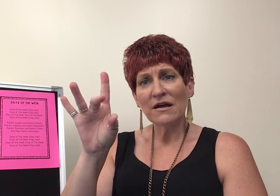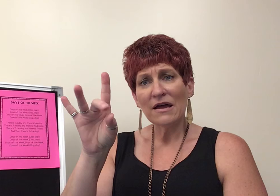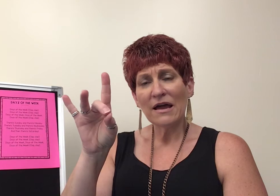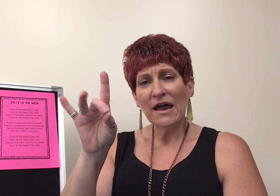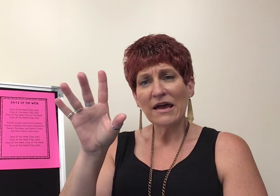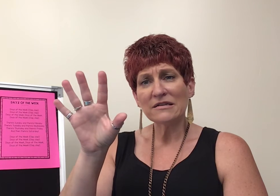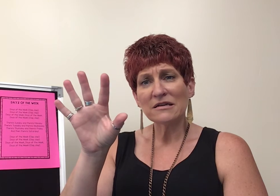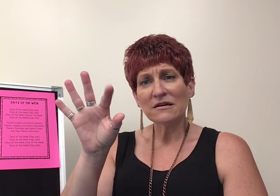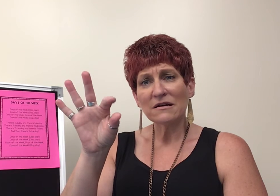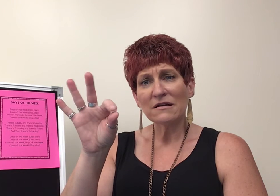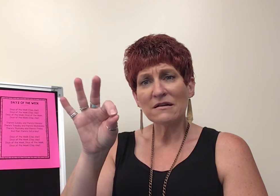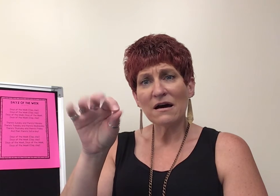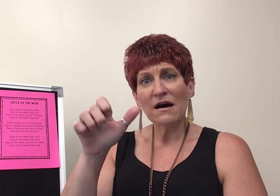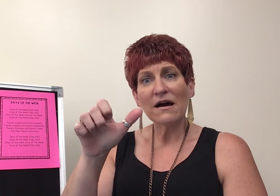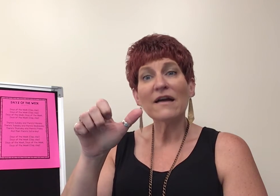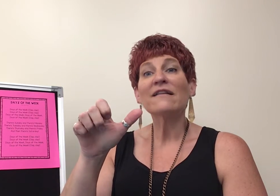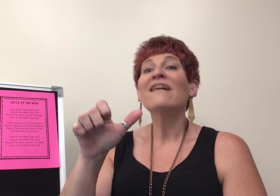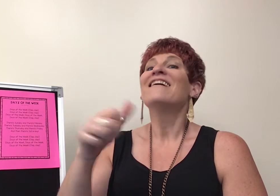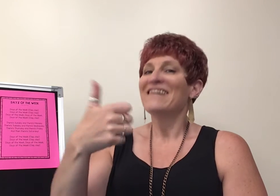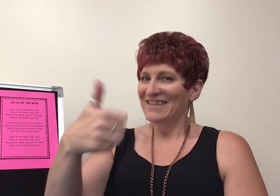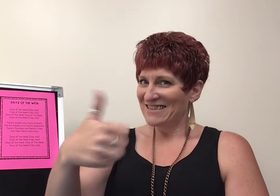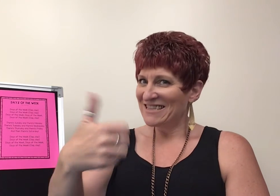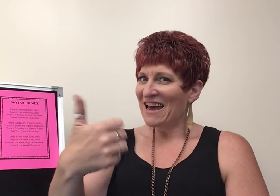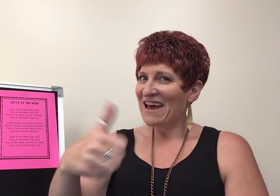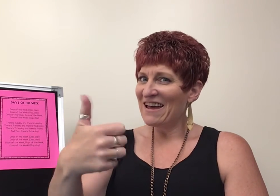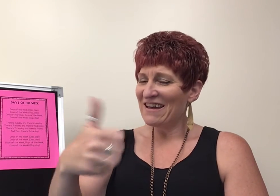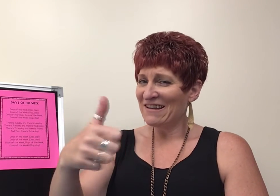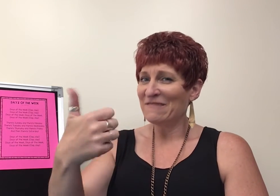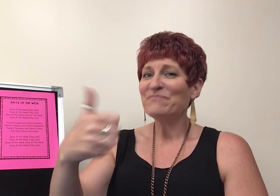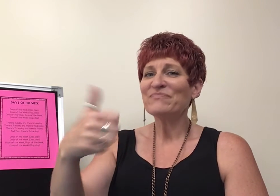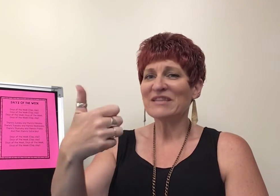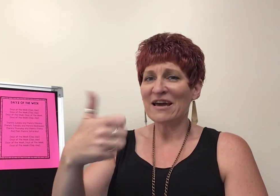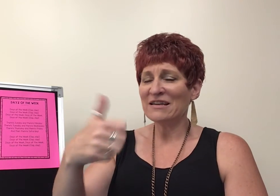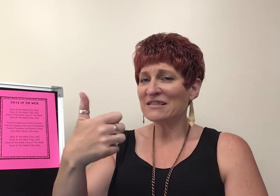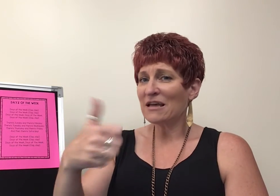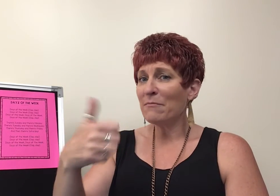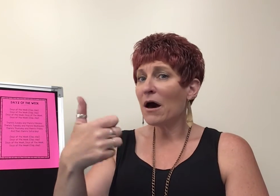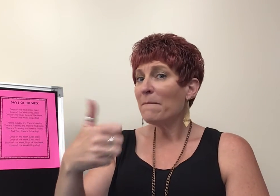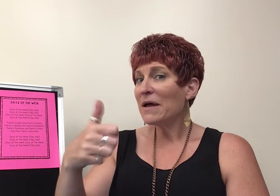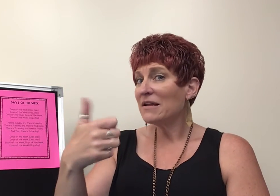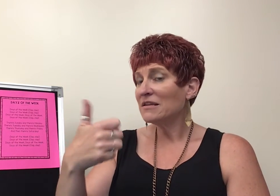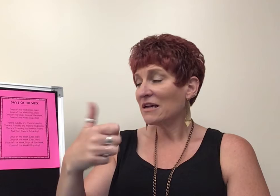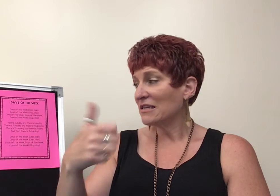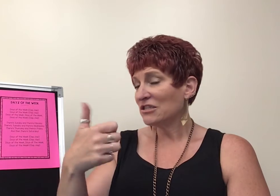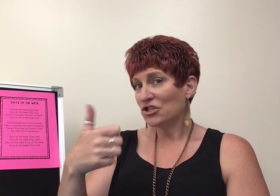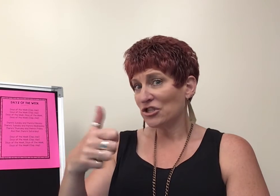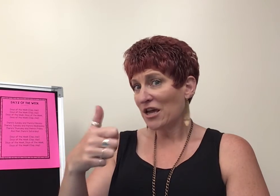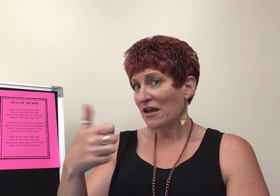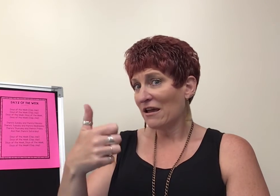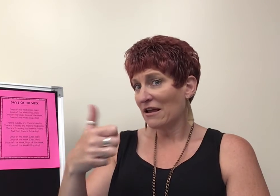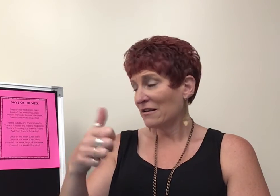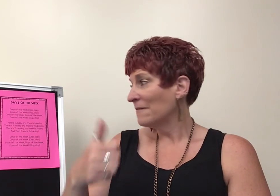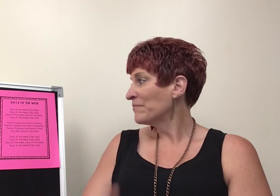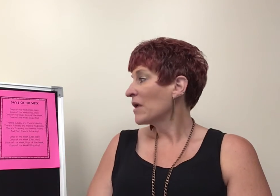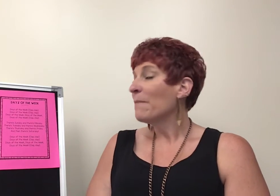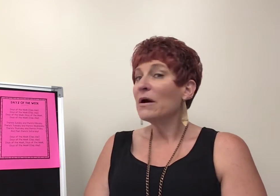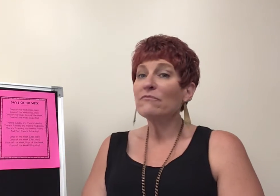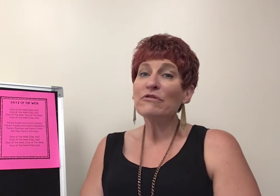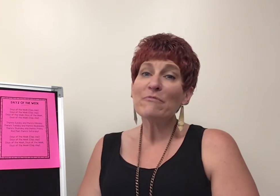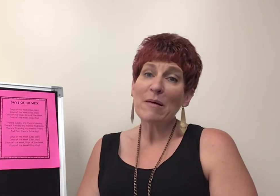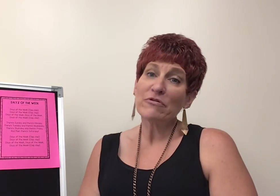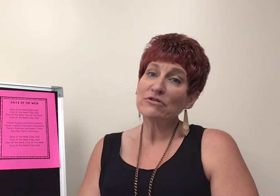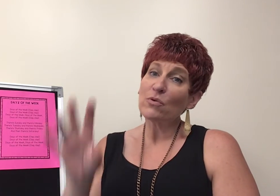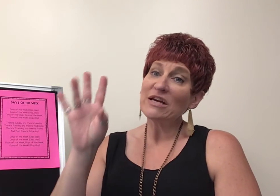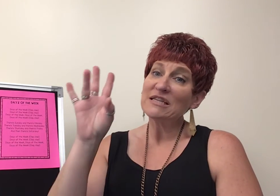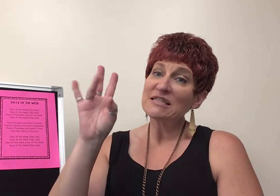7, 8, 9, 10. 10 is thumb up and shake it. But